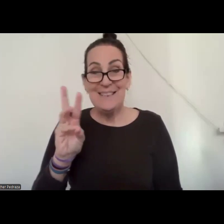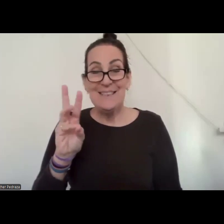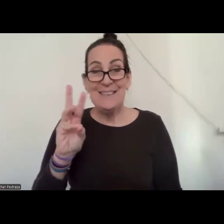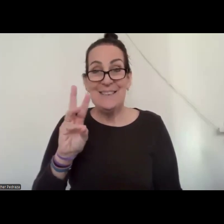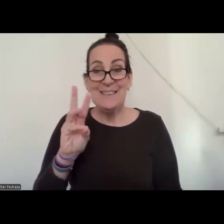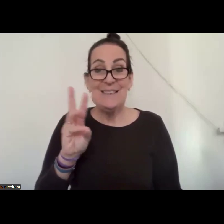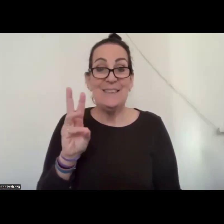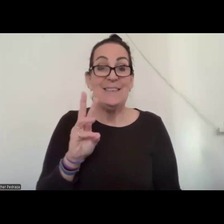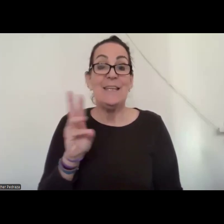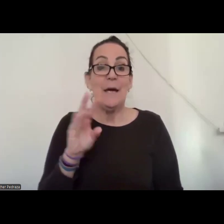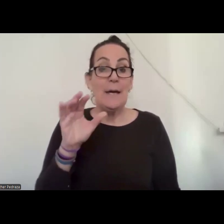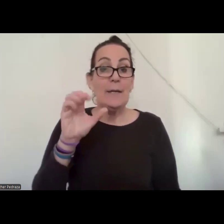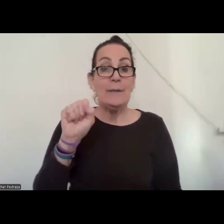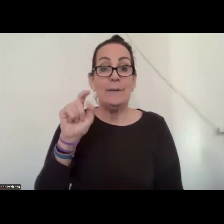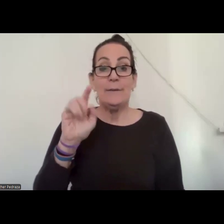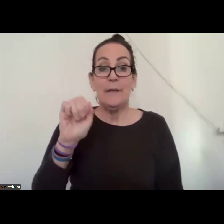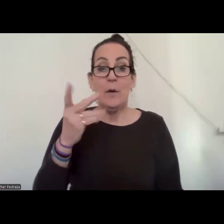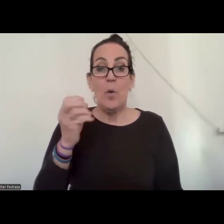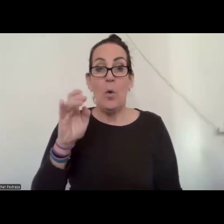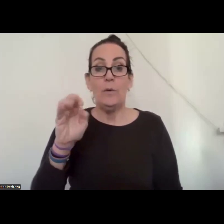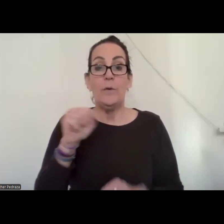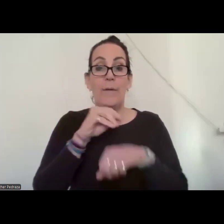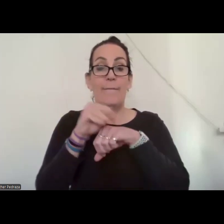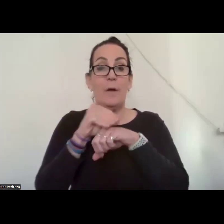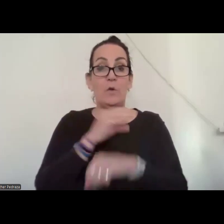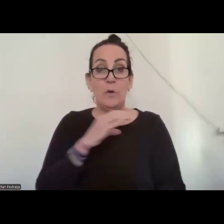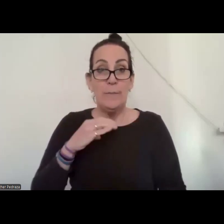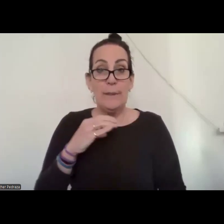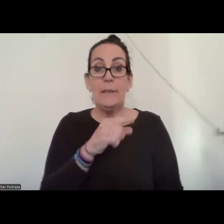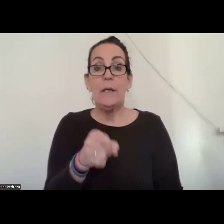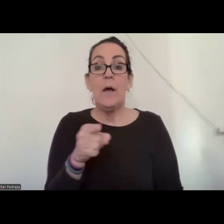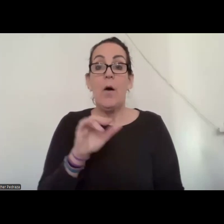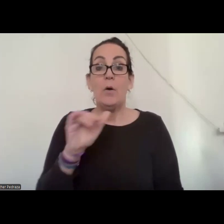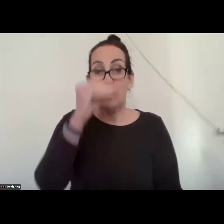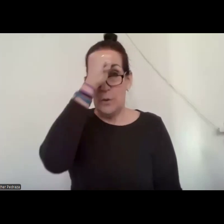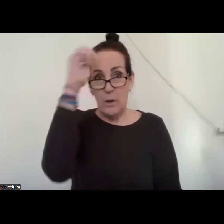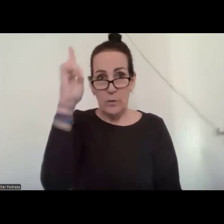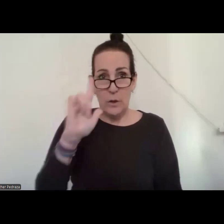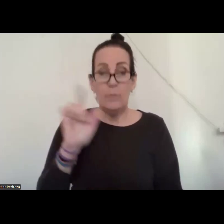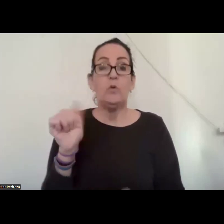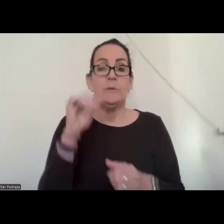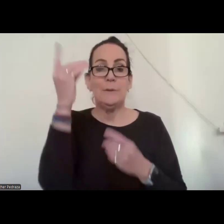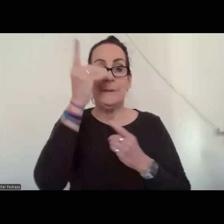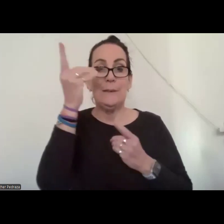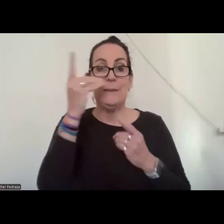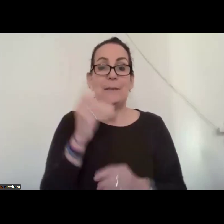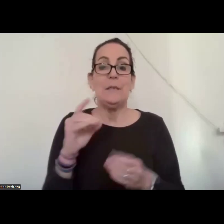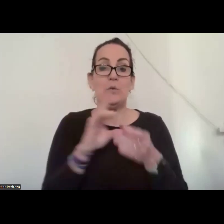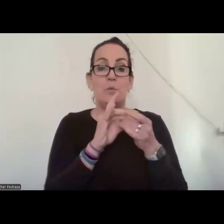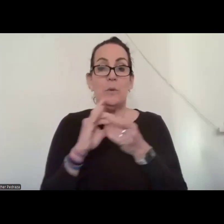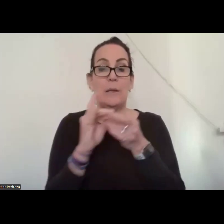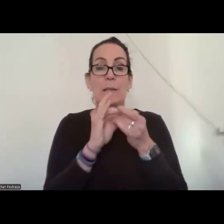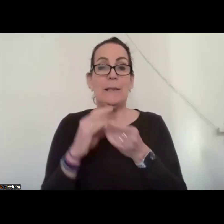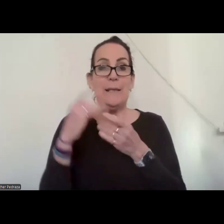stakeholder advisory committees. Of course, the Alzheimer's Disease and Related Conditions Advisory Committee being one of